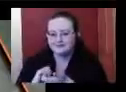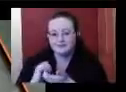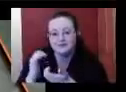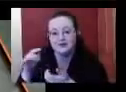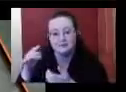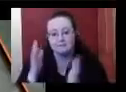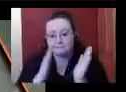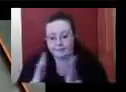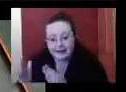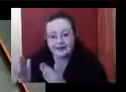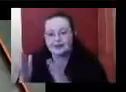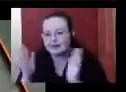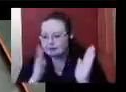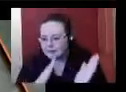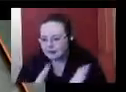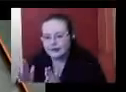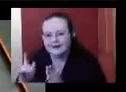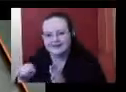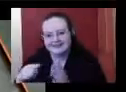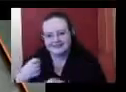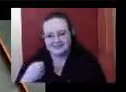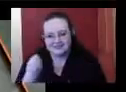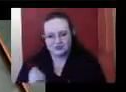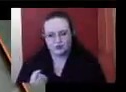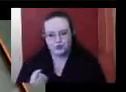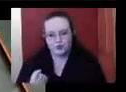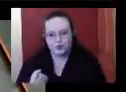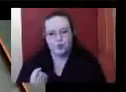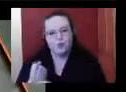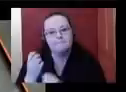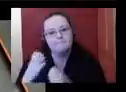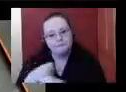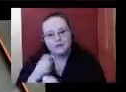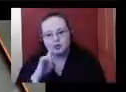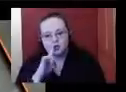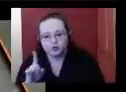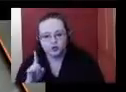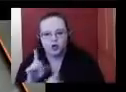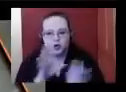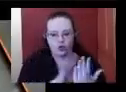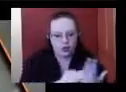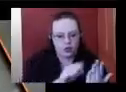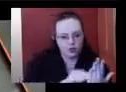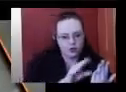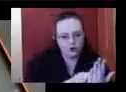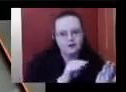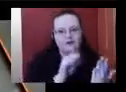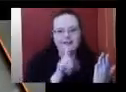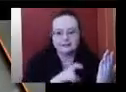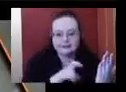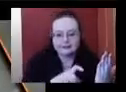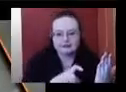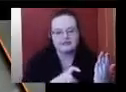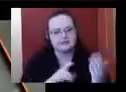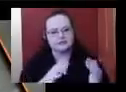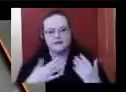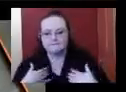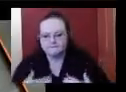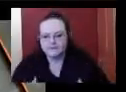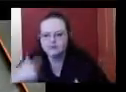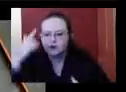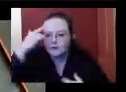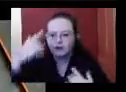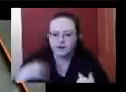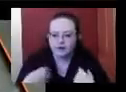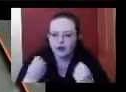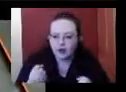2021-2022 school year planning process to ensure that we are balancing the learning needs of our students, their physical and mental